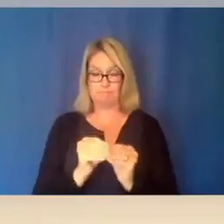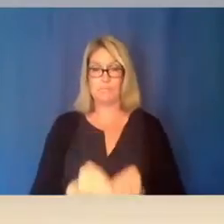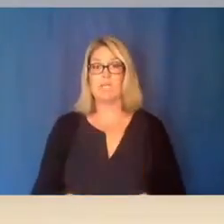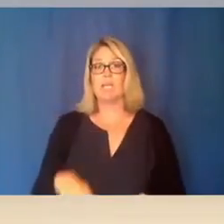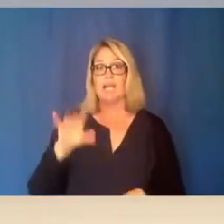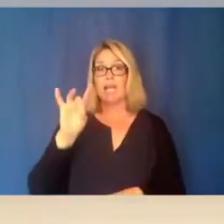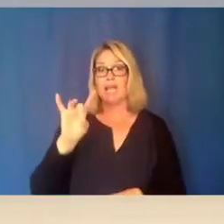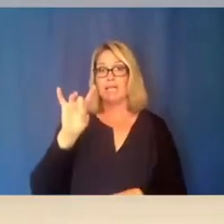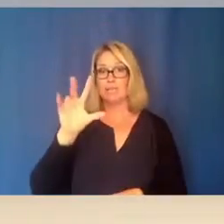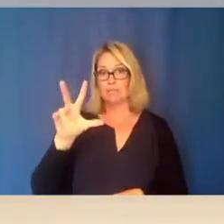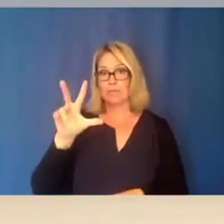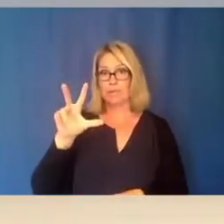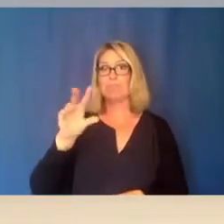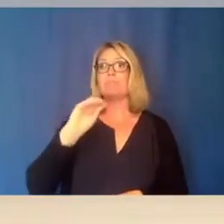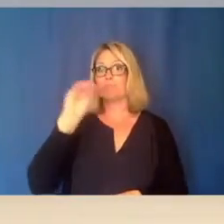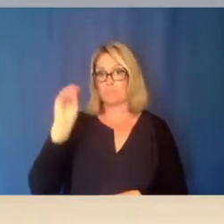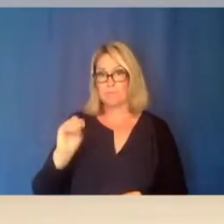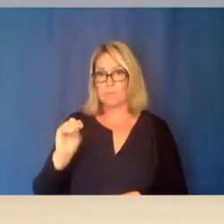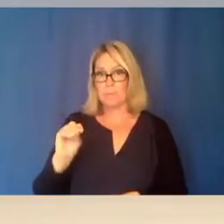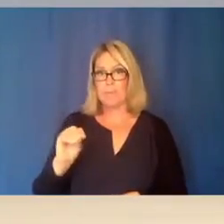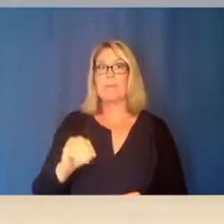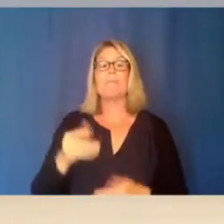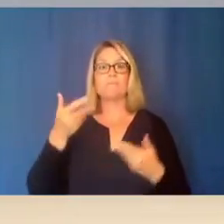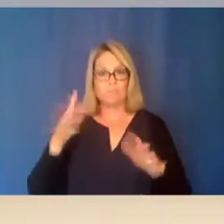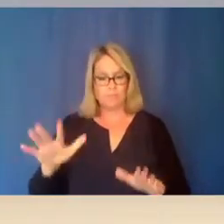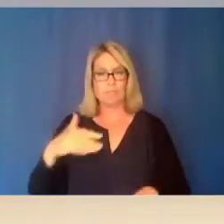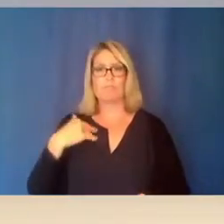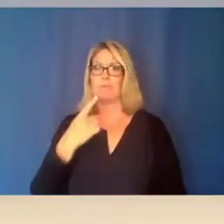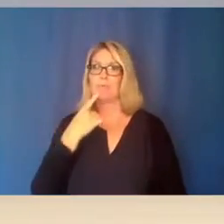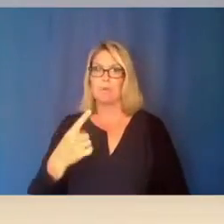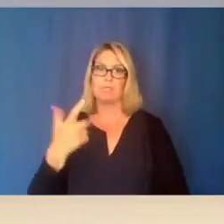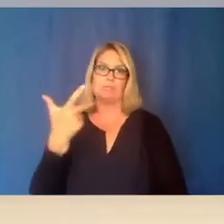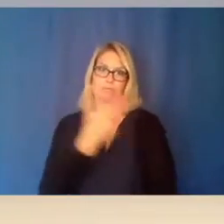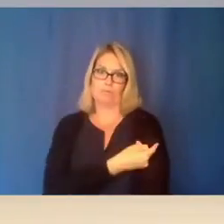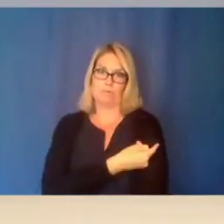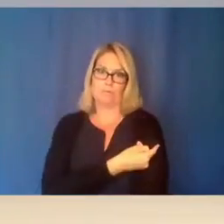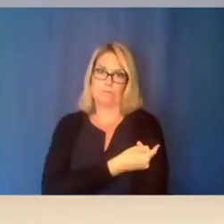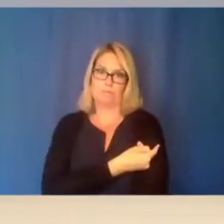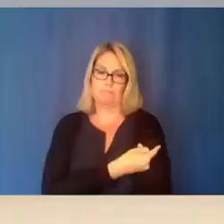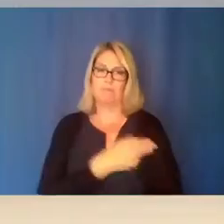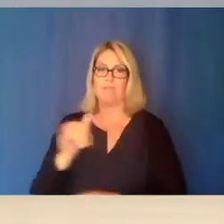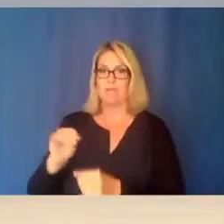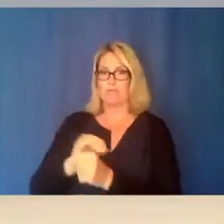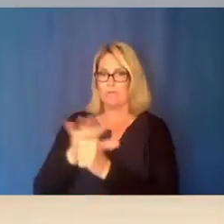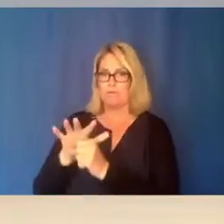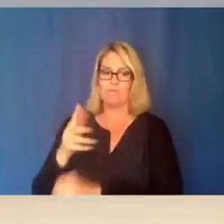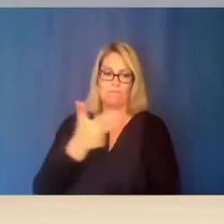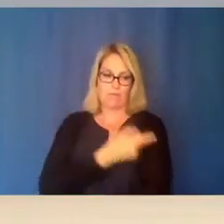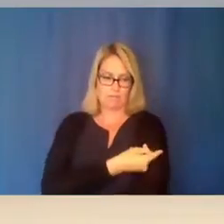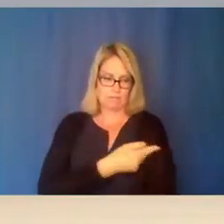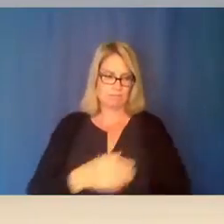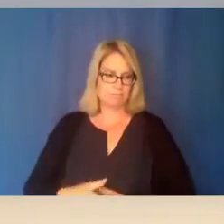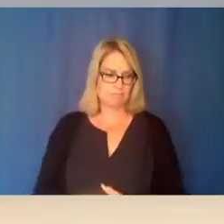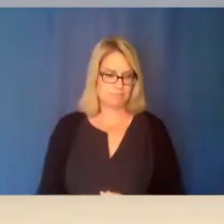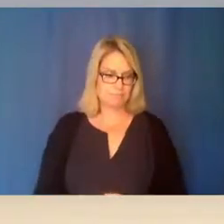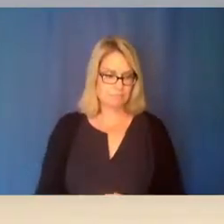84.35% of the eligible population has received at least one dose of COVID-19 vaccine,